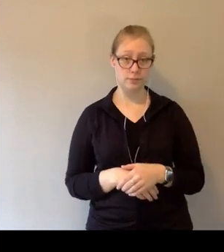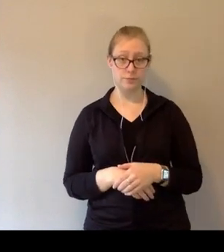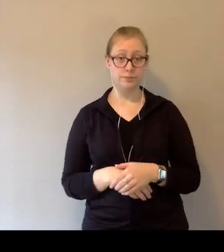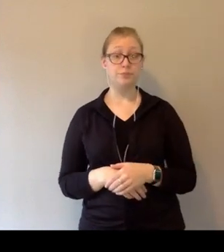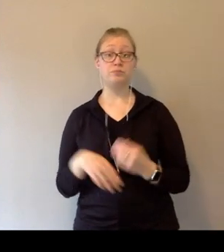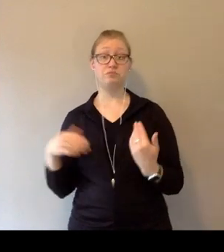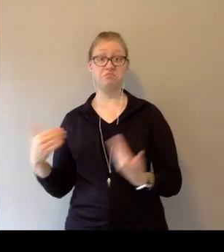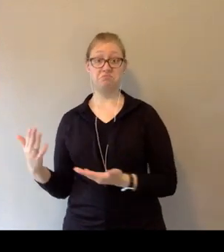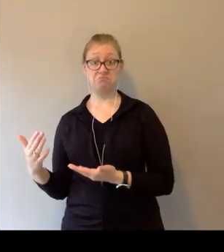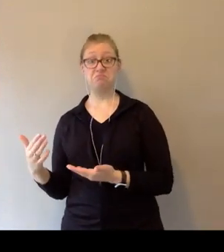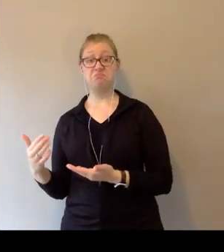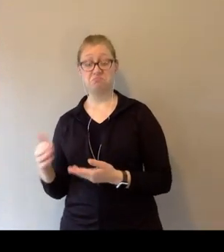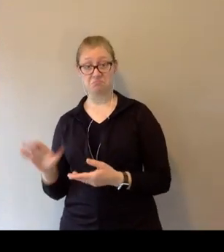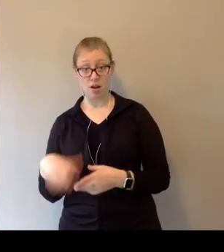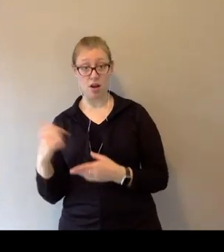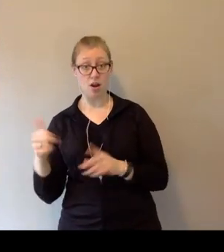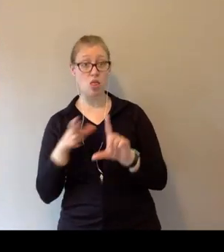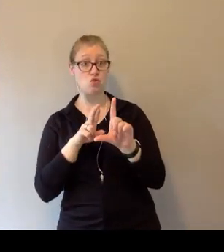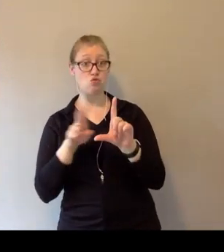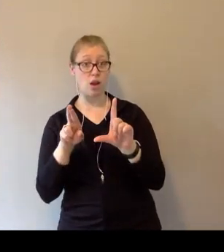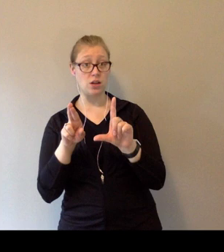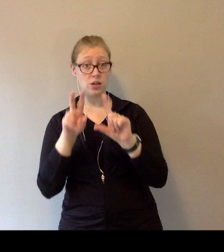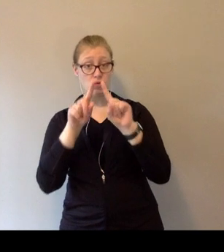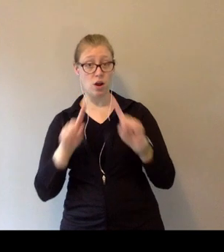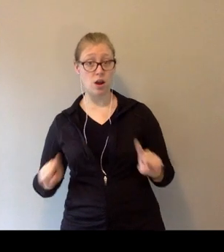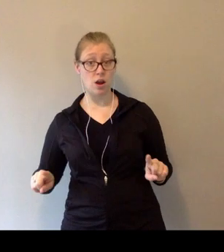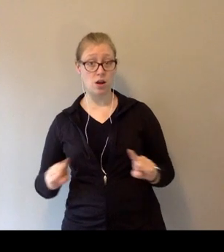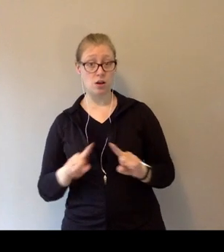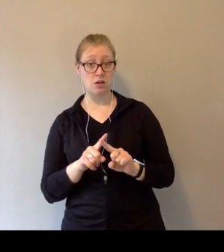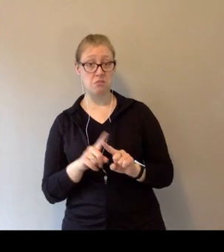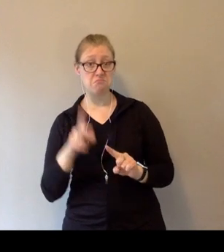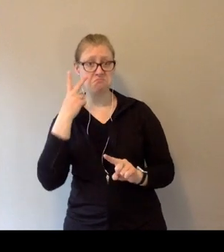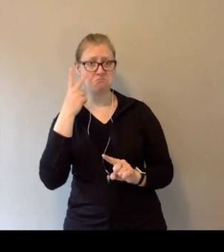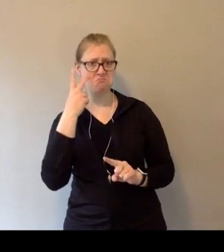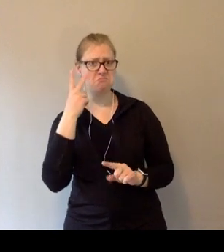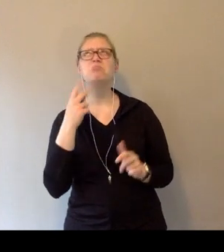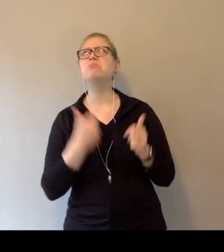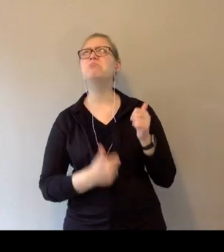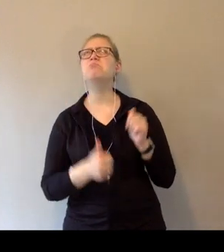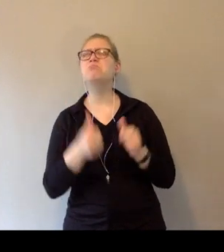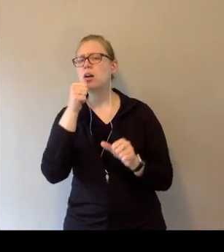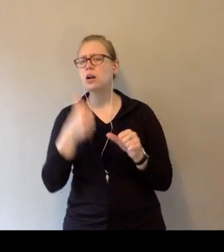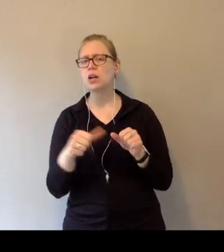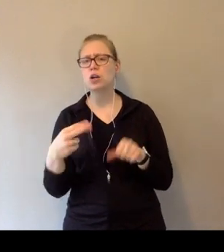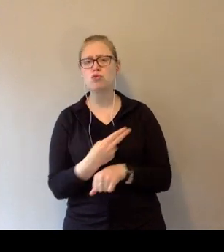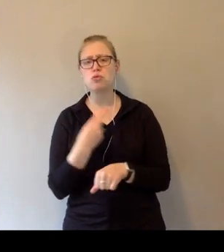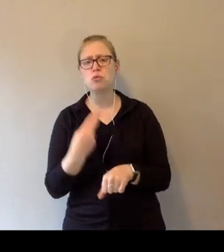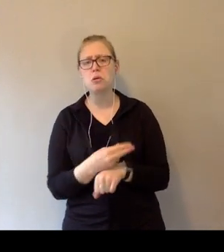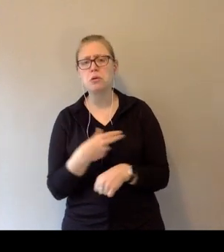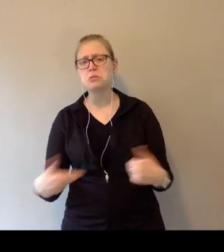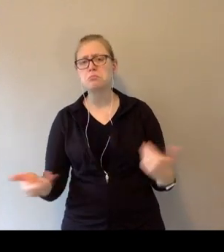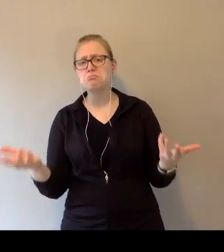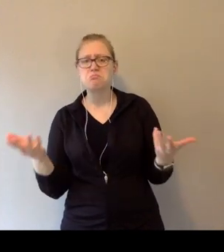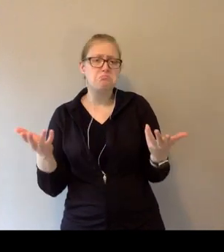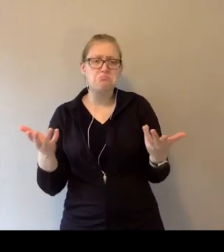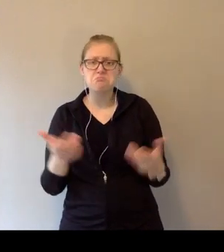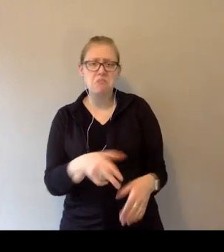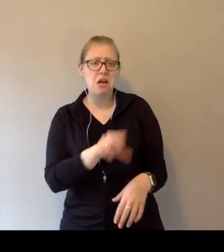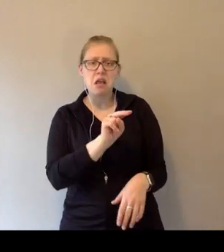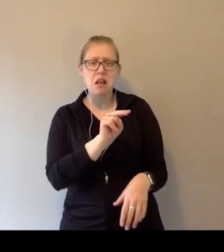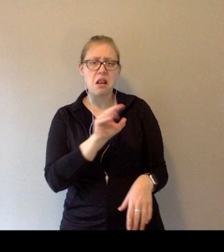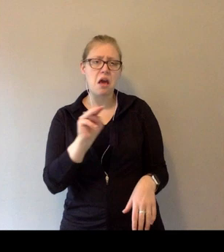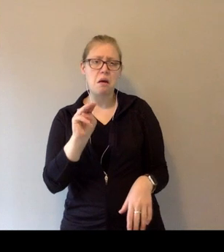So here is another right triangle. Let's see, what letters should we use for this? How about N,